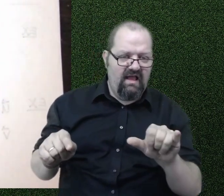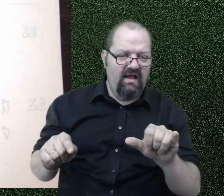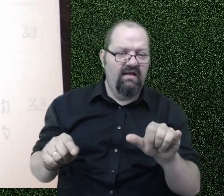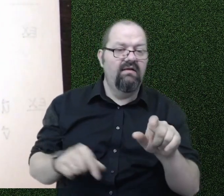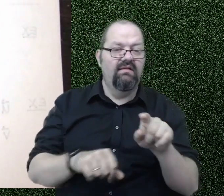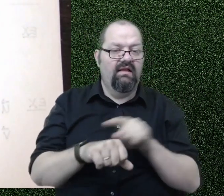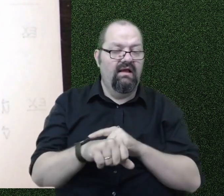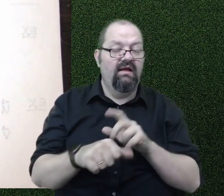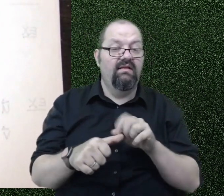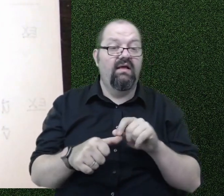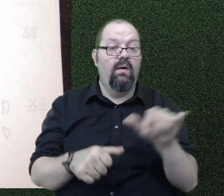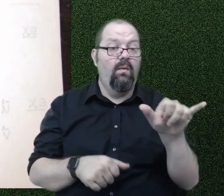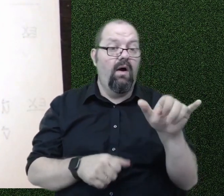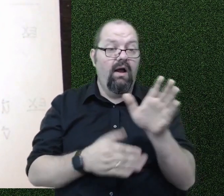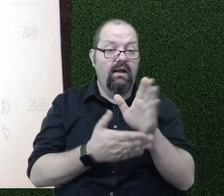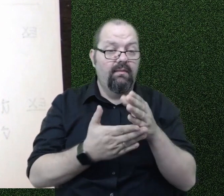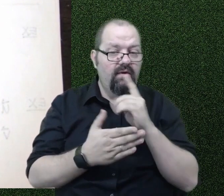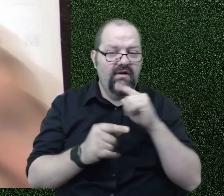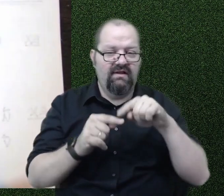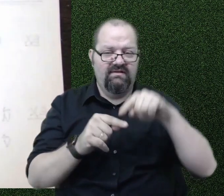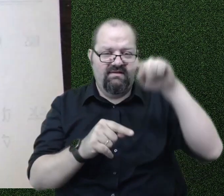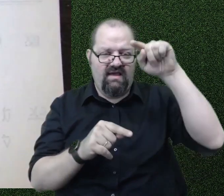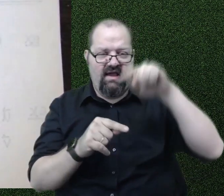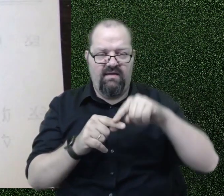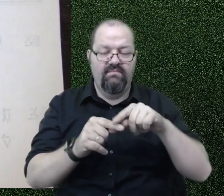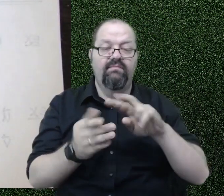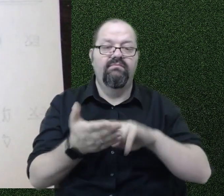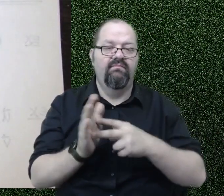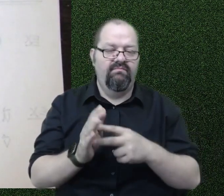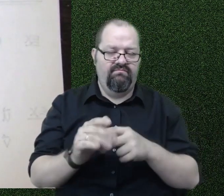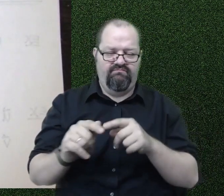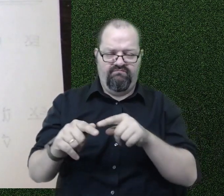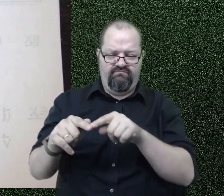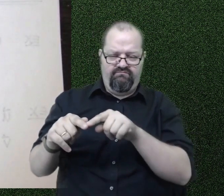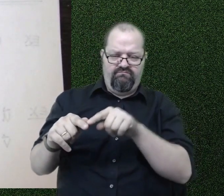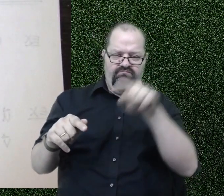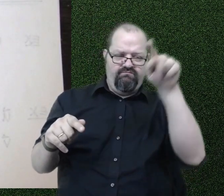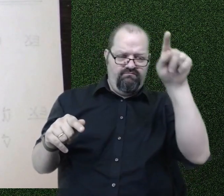y component of v is this length. So I can draw a right triangle,